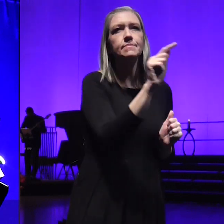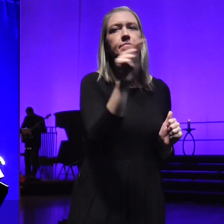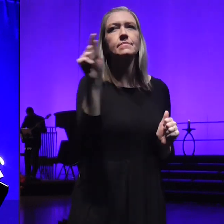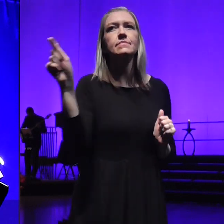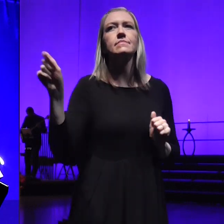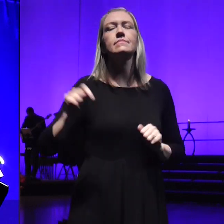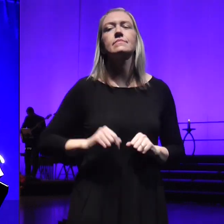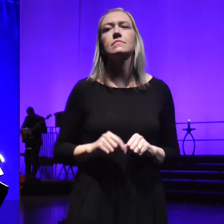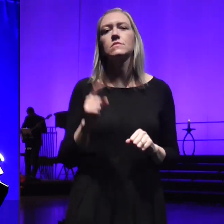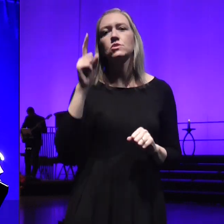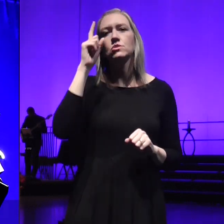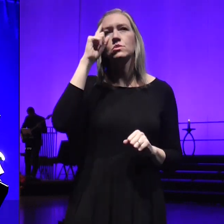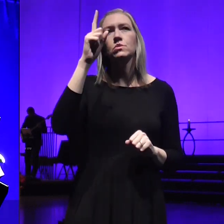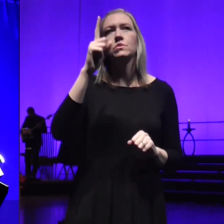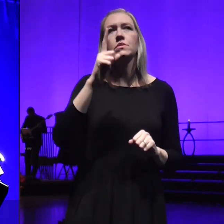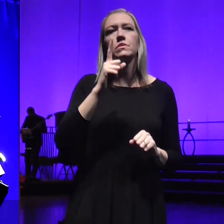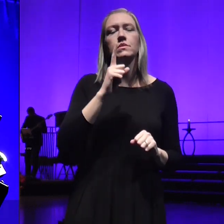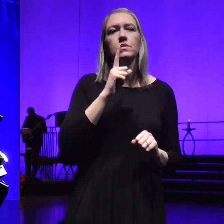face.